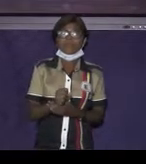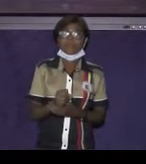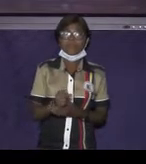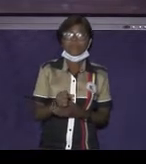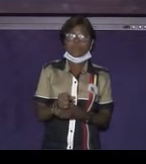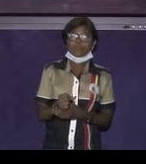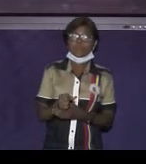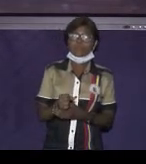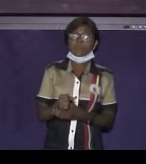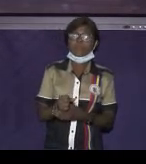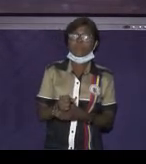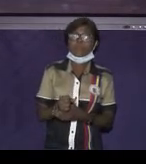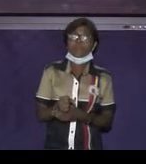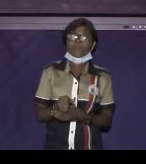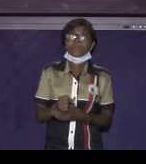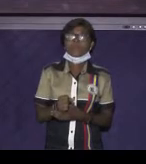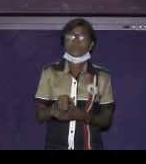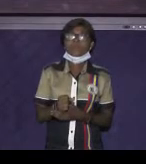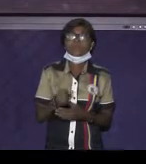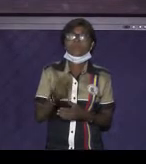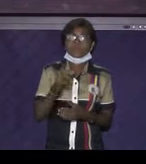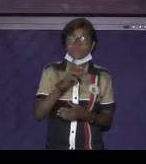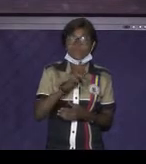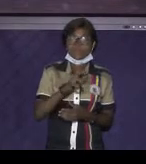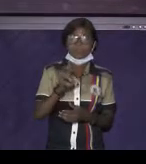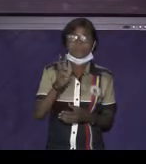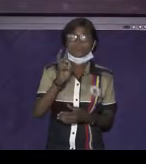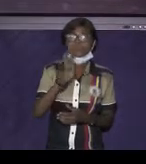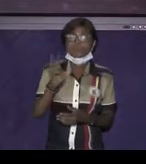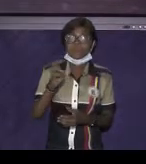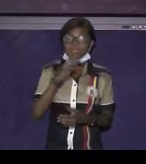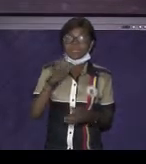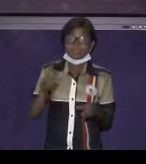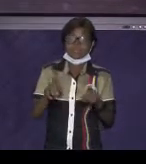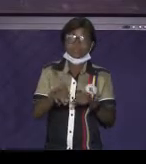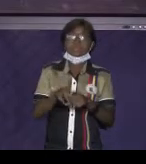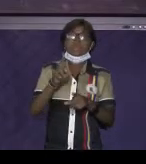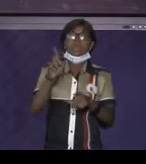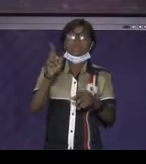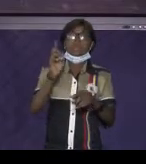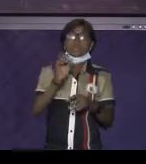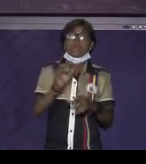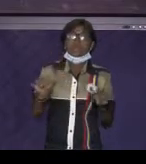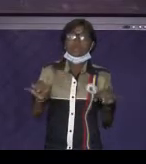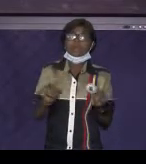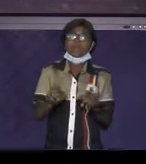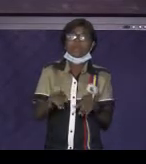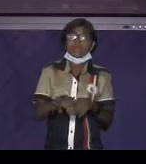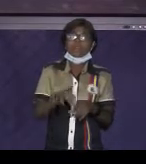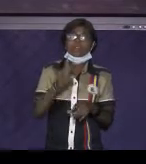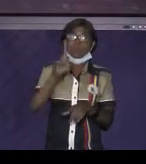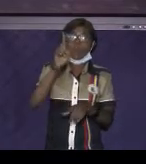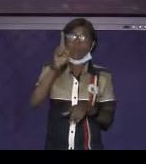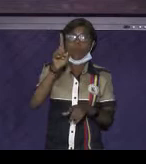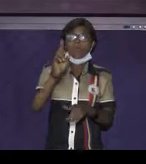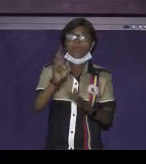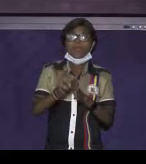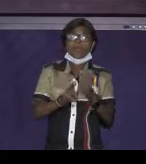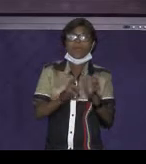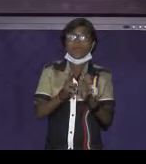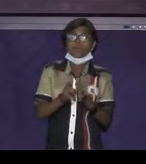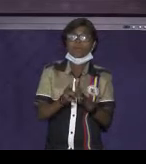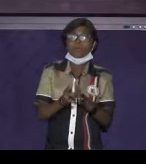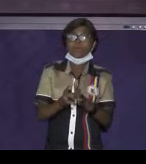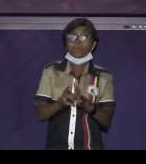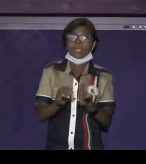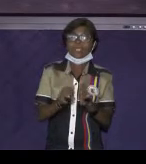We have 28,800 meters. Of course, 3,600 seconds is the same as 1 hour. No, we have the speed in meters for 1